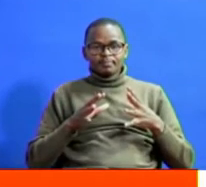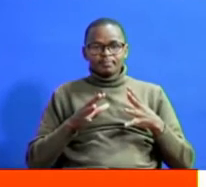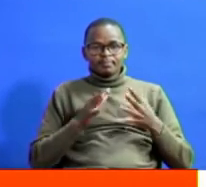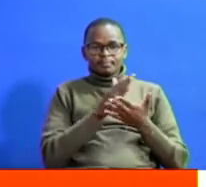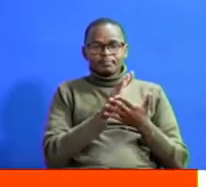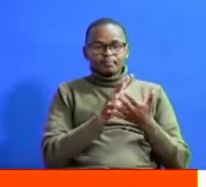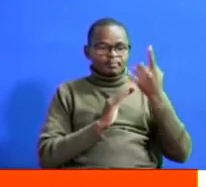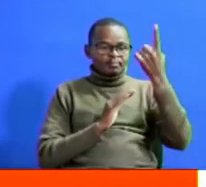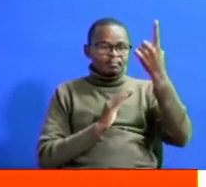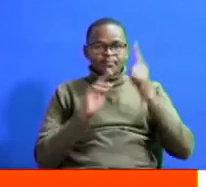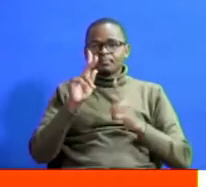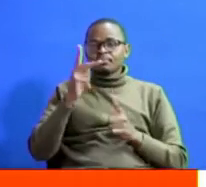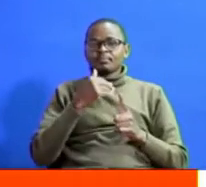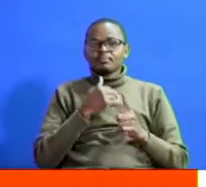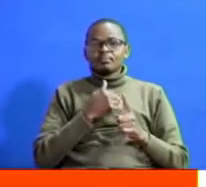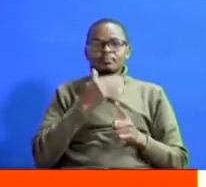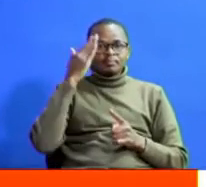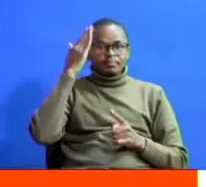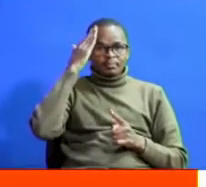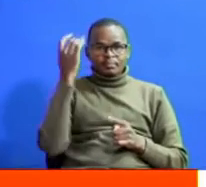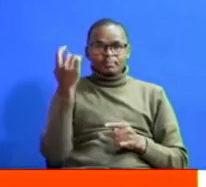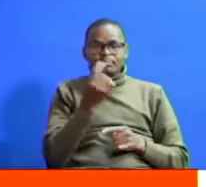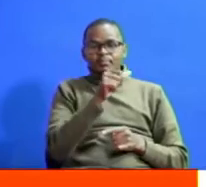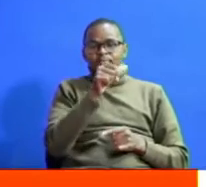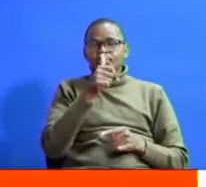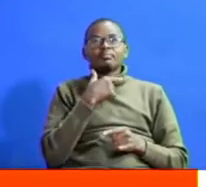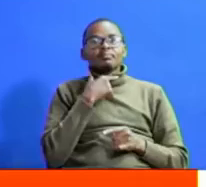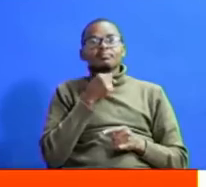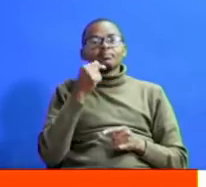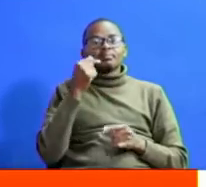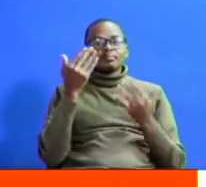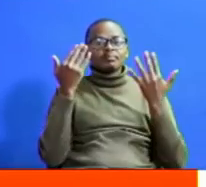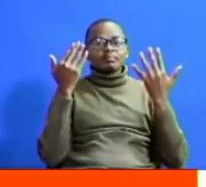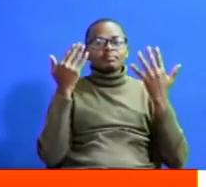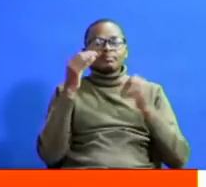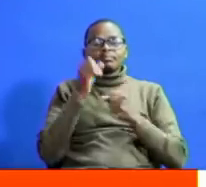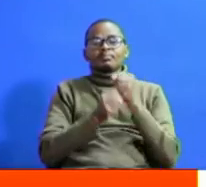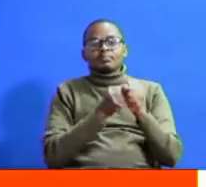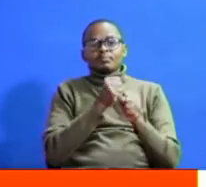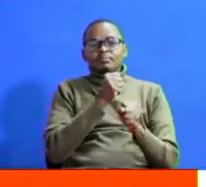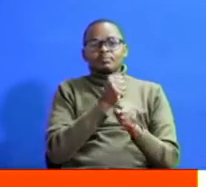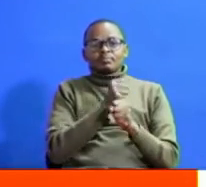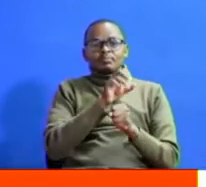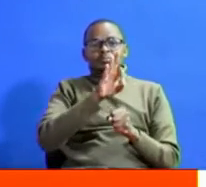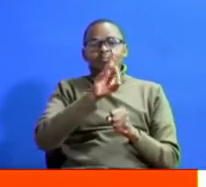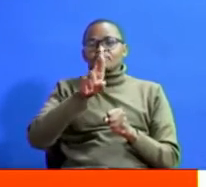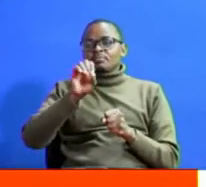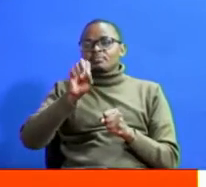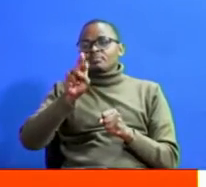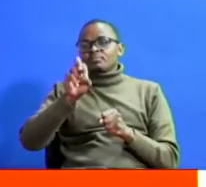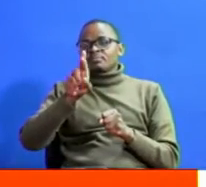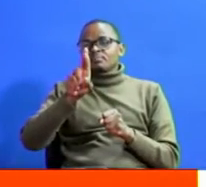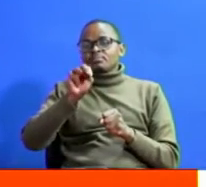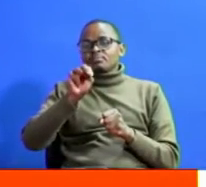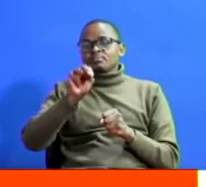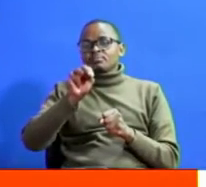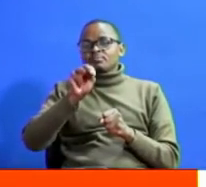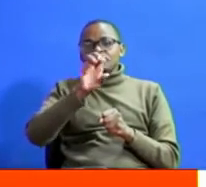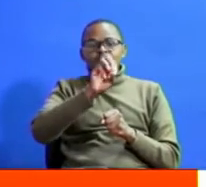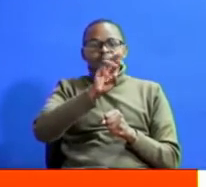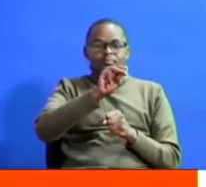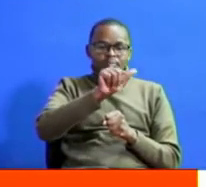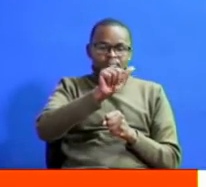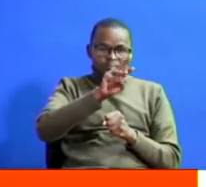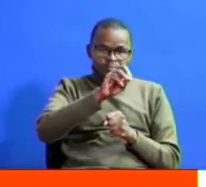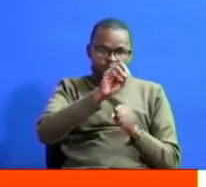Seychellois and Kenyans have known each other like forever. Foreign Affairs Cabinet Secretary Ambassador Rachel Omamo signed the